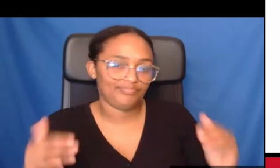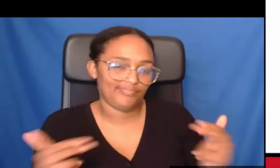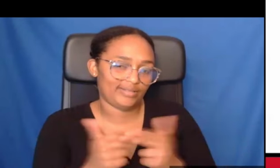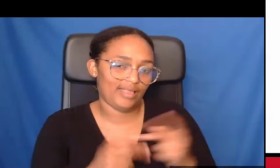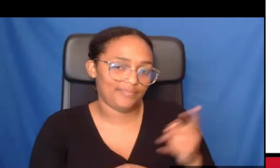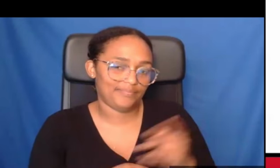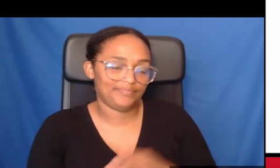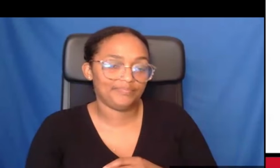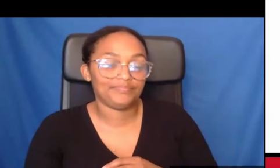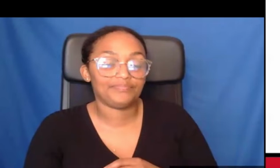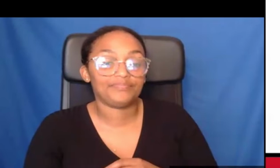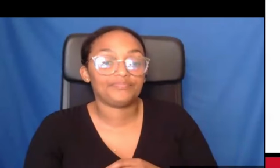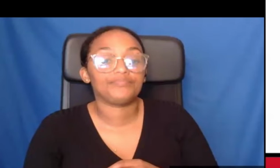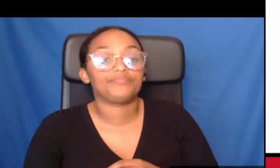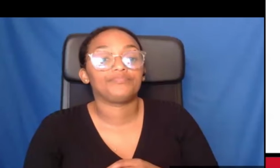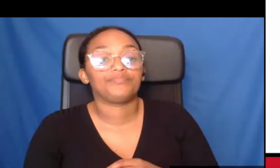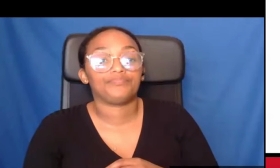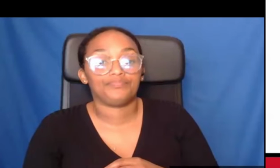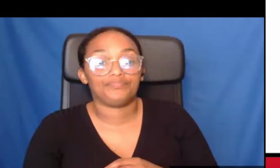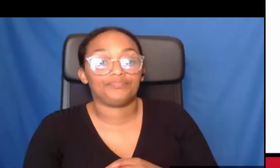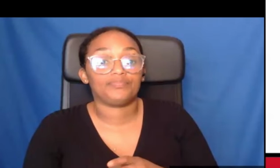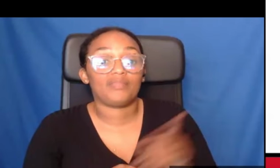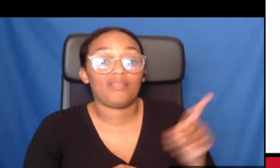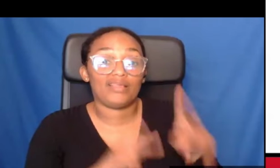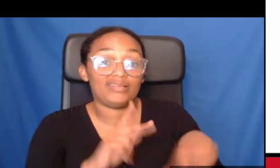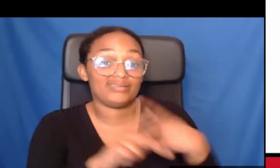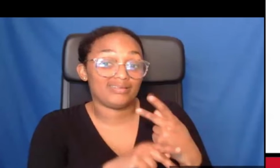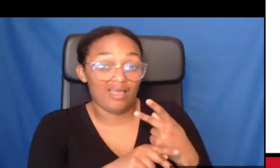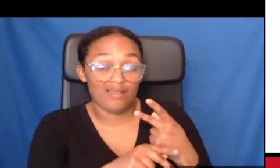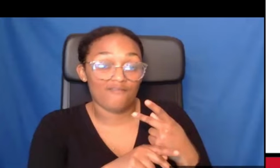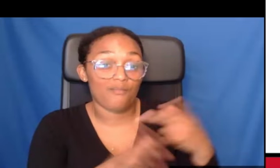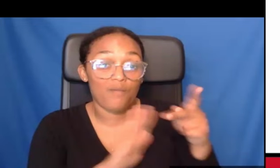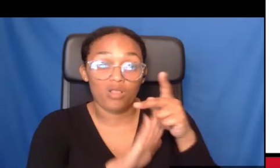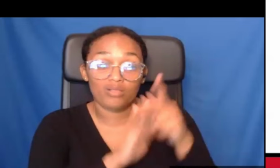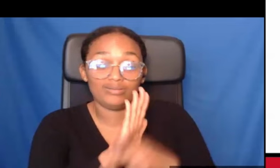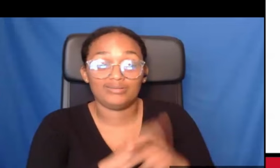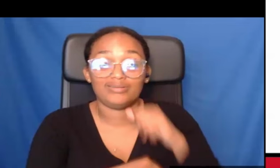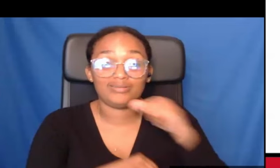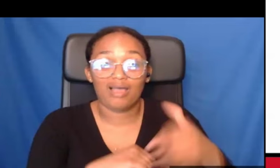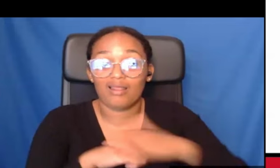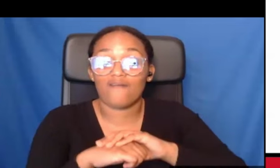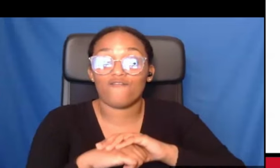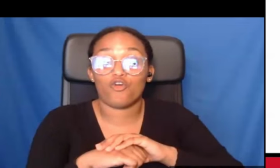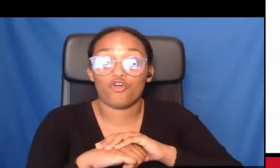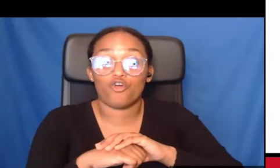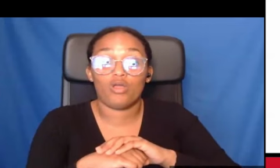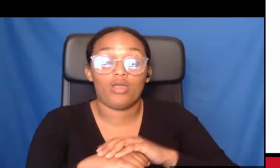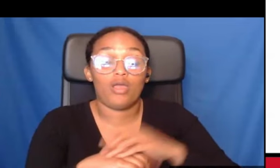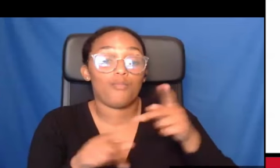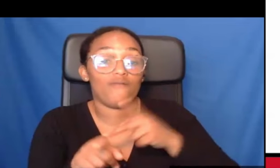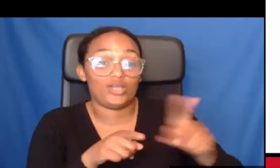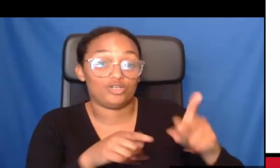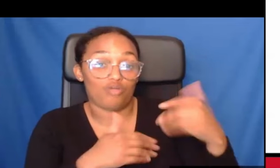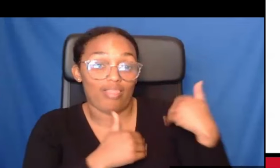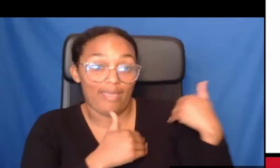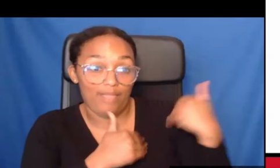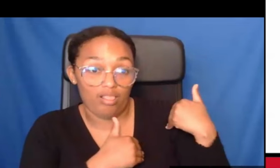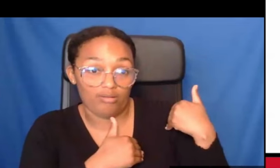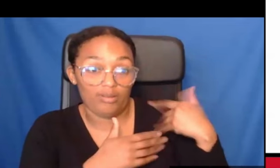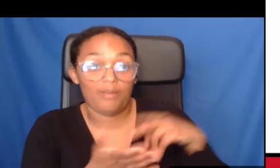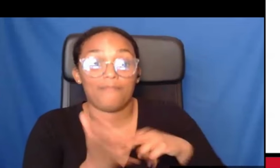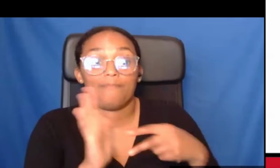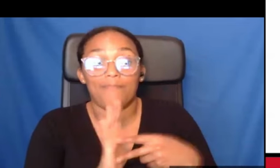You should be aware that a BOP does not cover claims of professional liability, claims